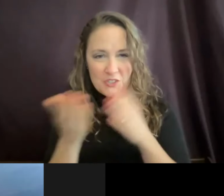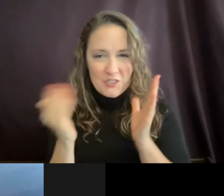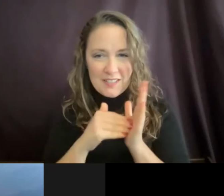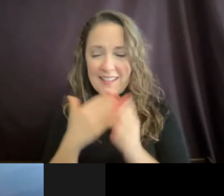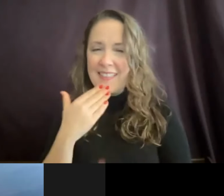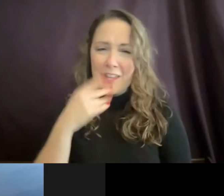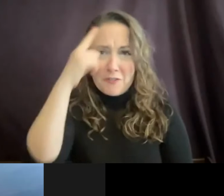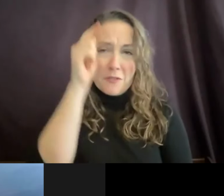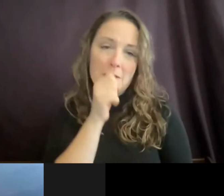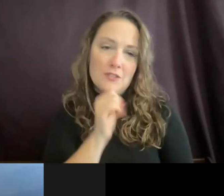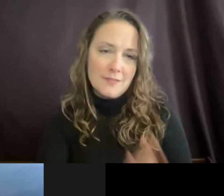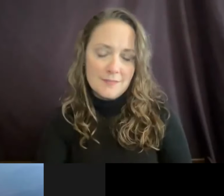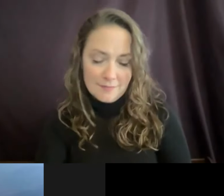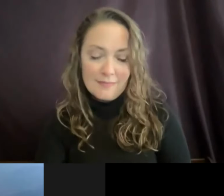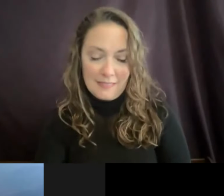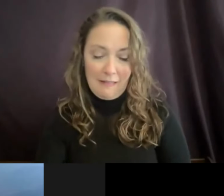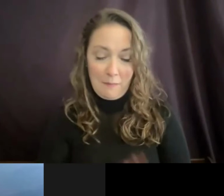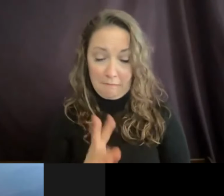you all for your patience as I navigate